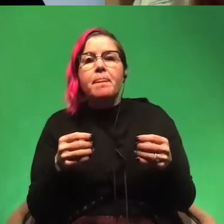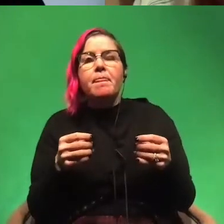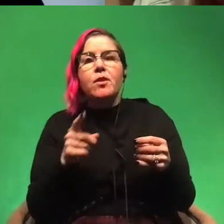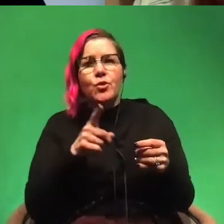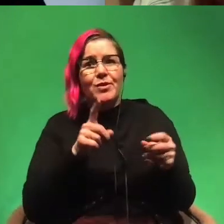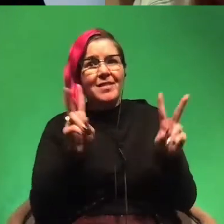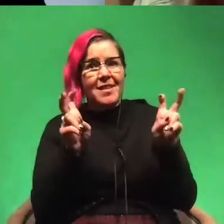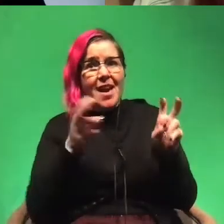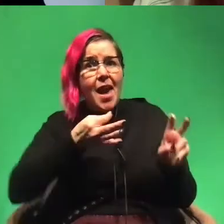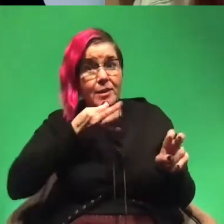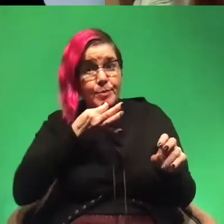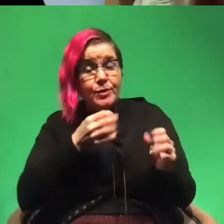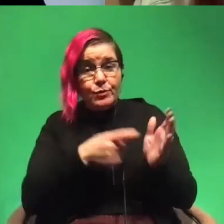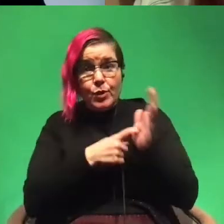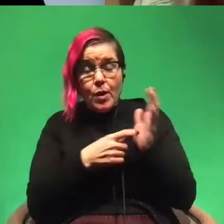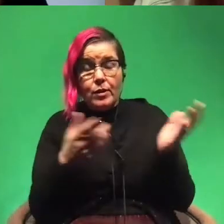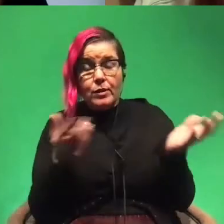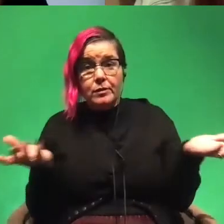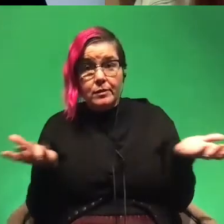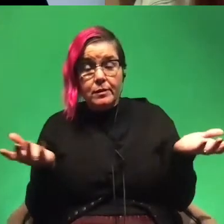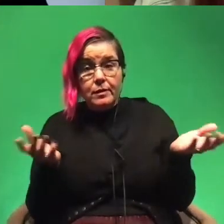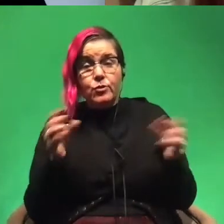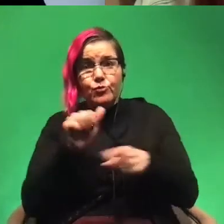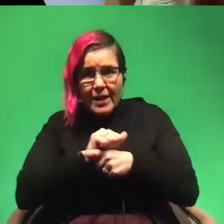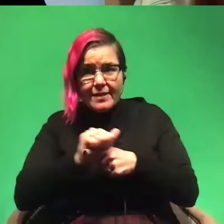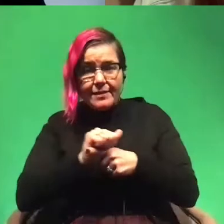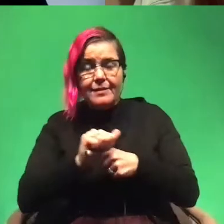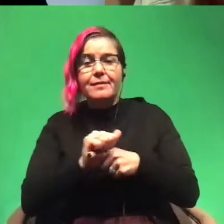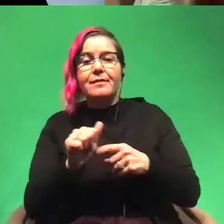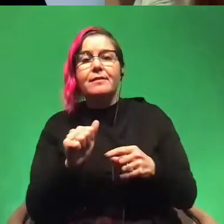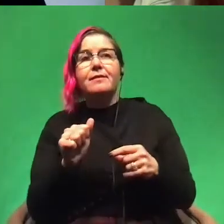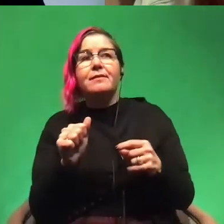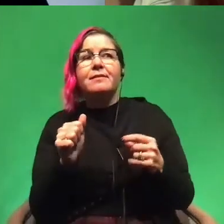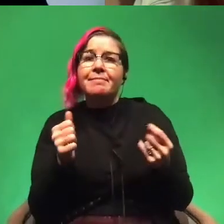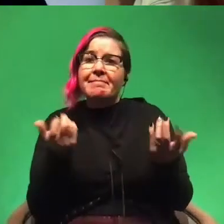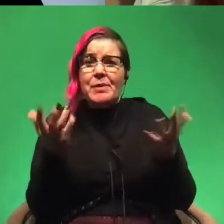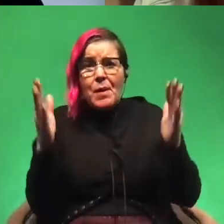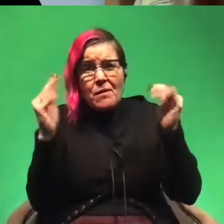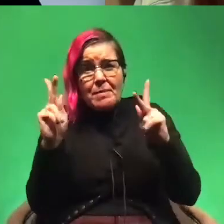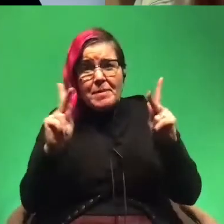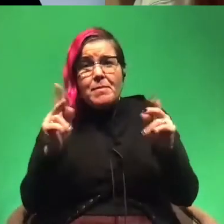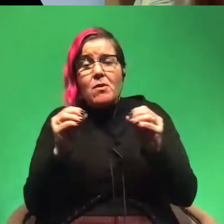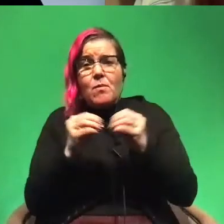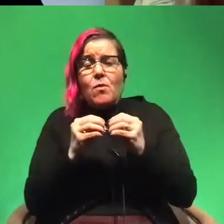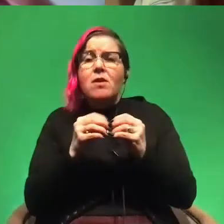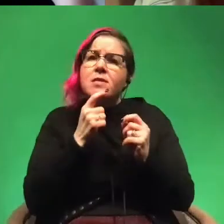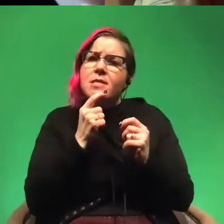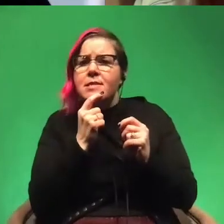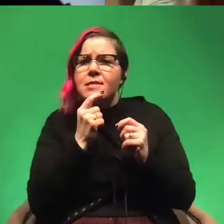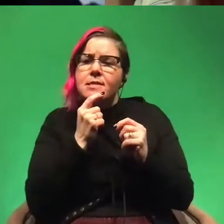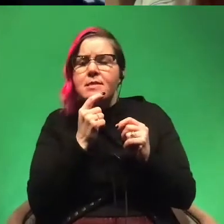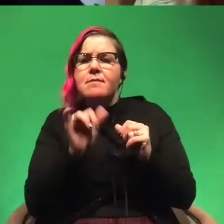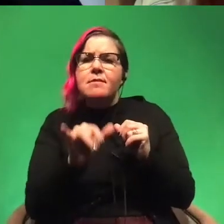expert does require some, you know, some training, then I think that hopefully people would maybe be a little more selective in who